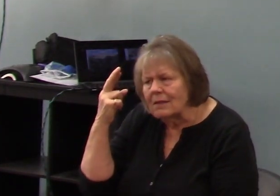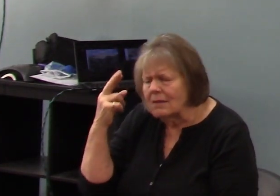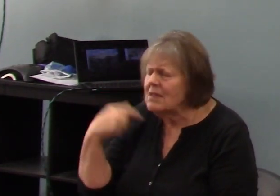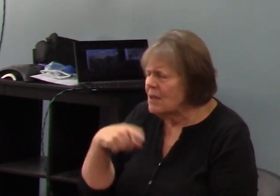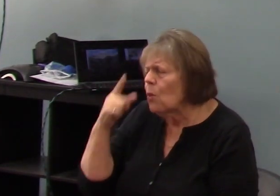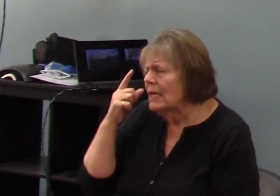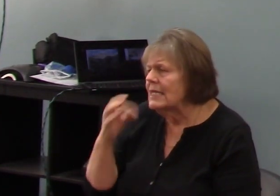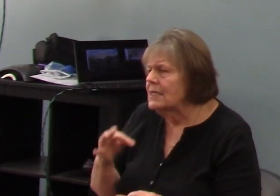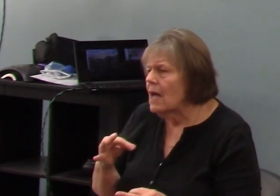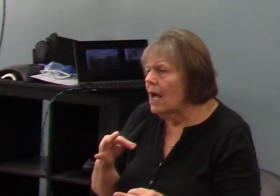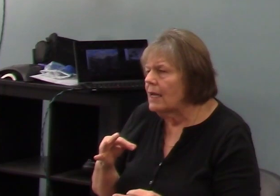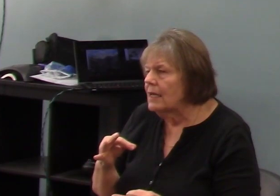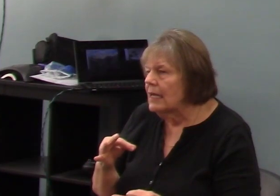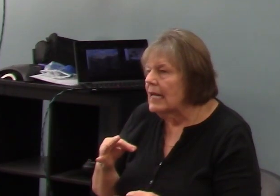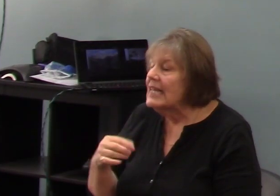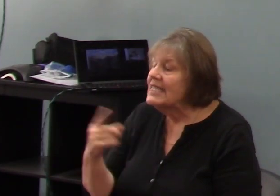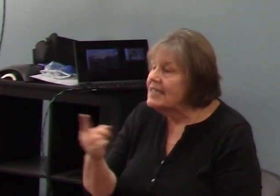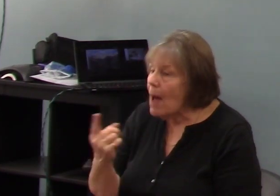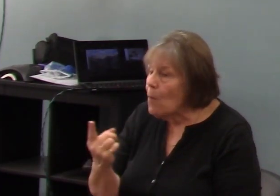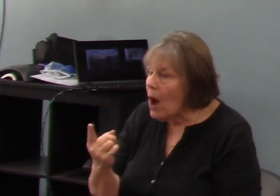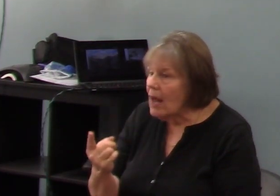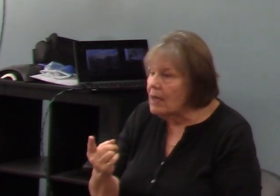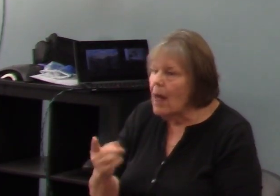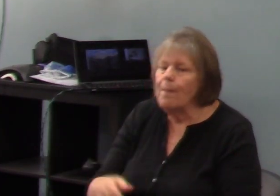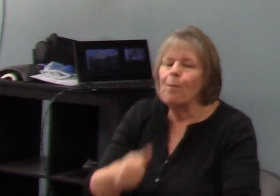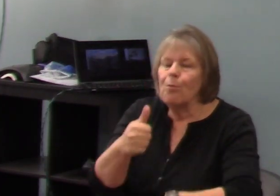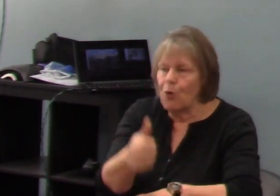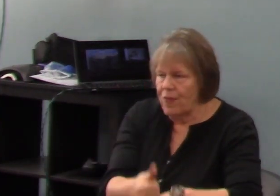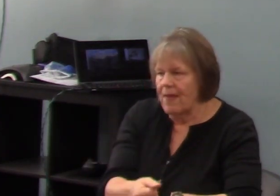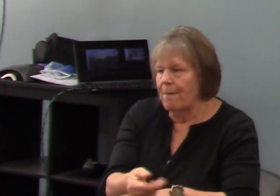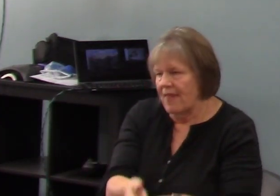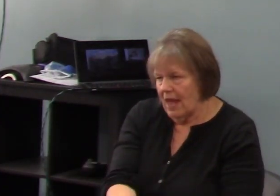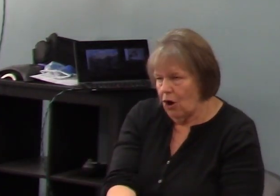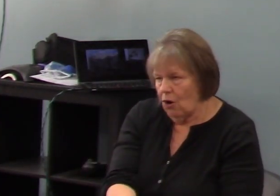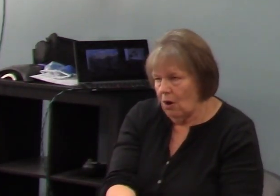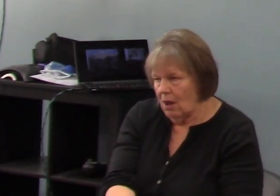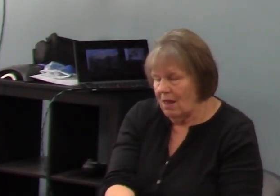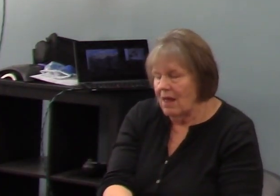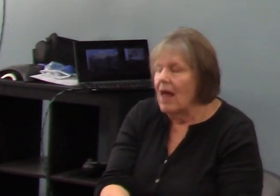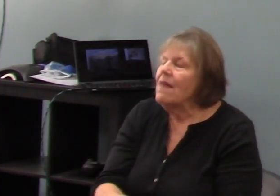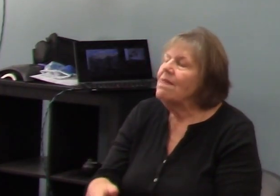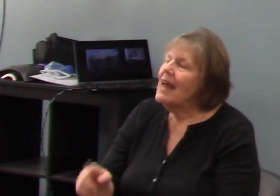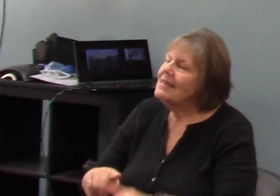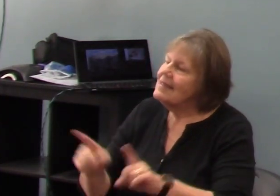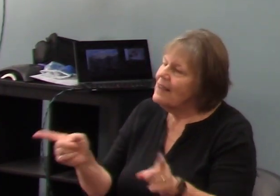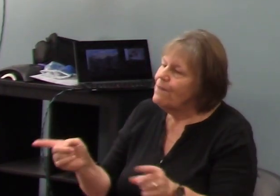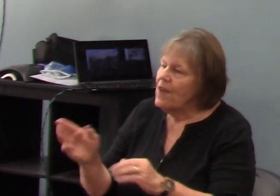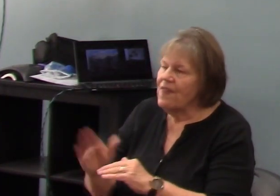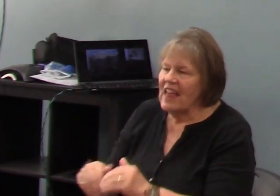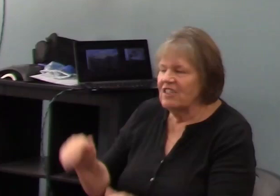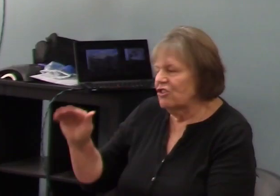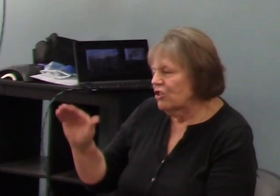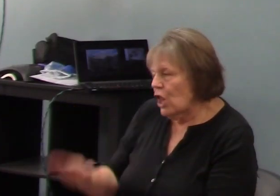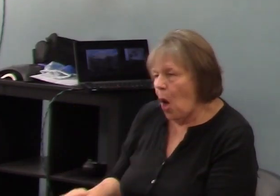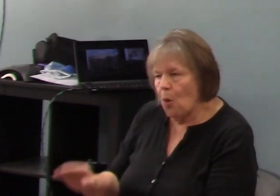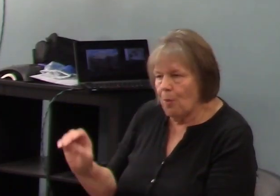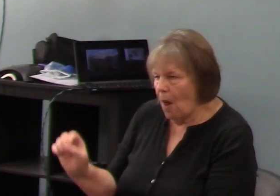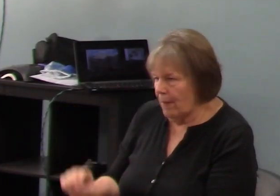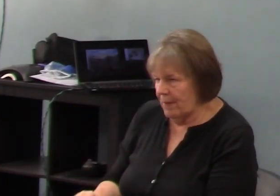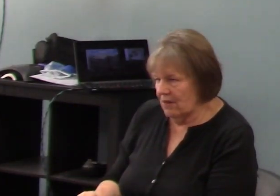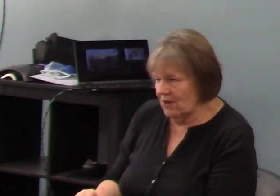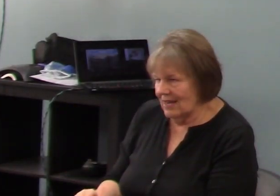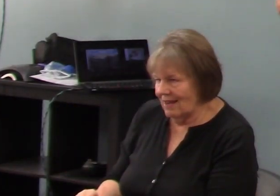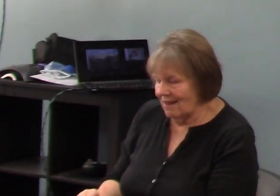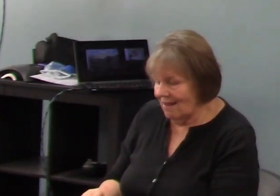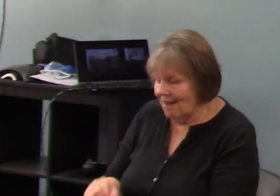there. See how that's different than purely low probability? Not just that it's very unlikely, but it also